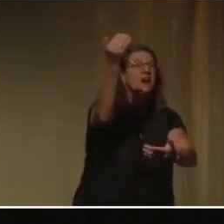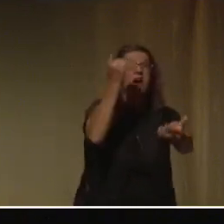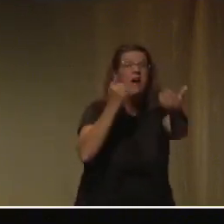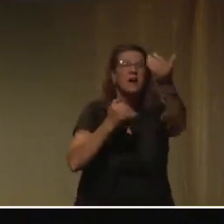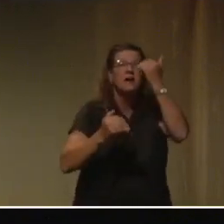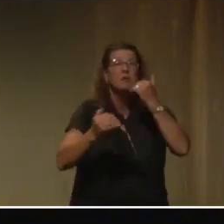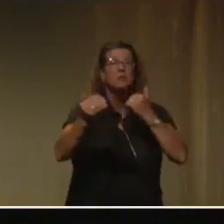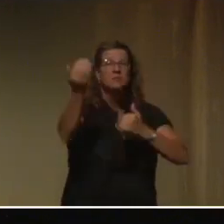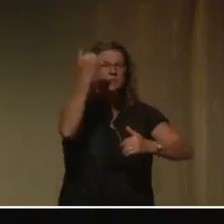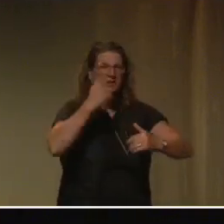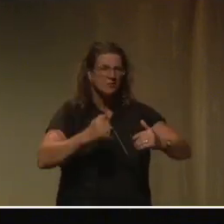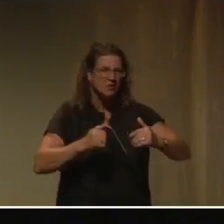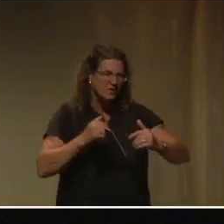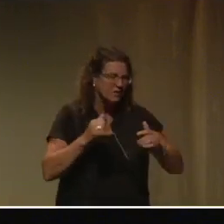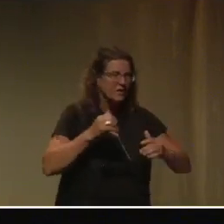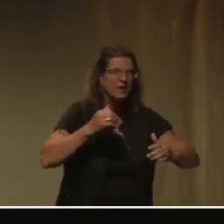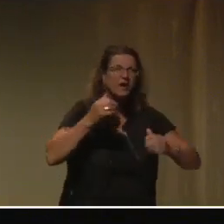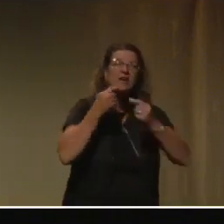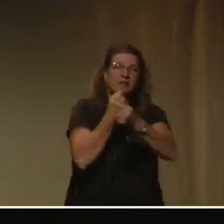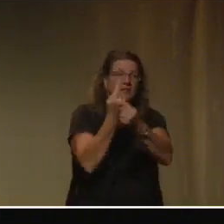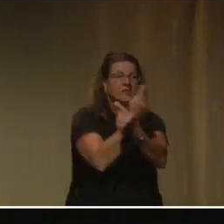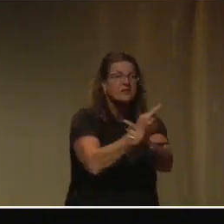Spirit come, speak